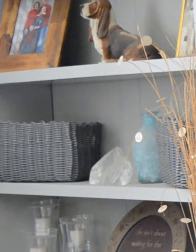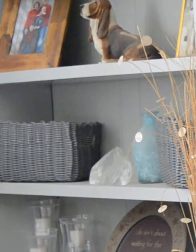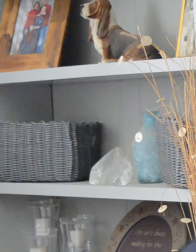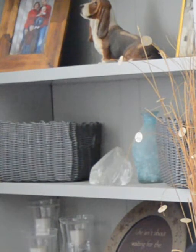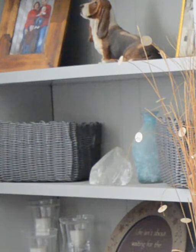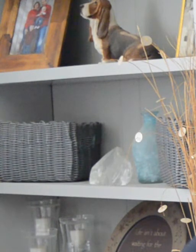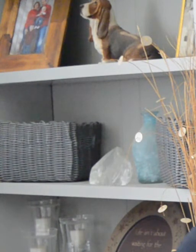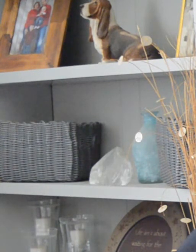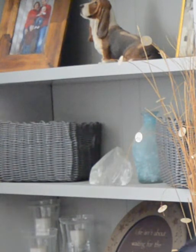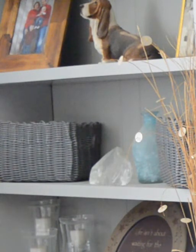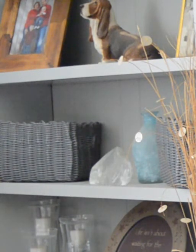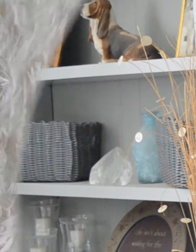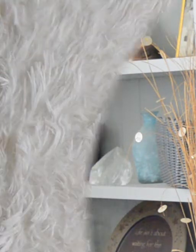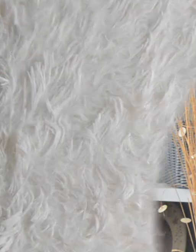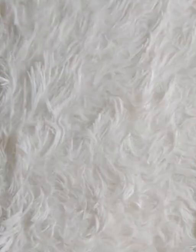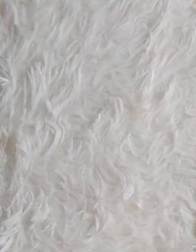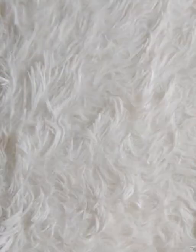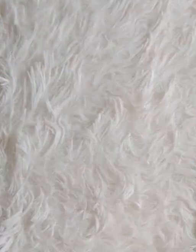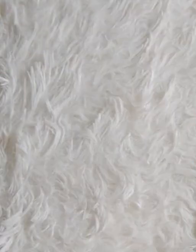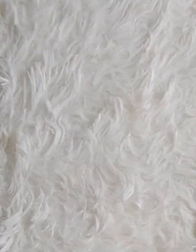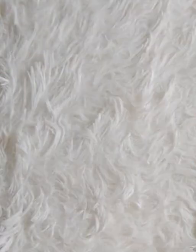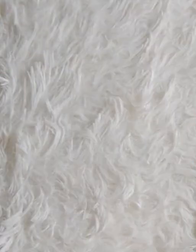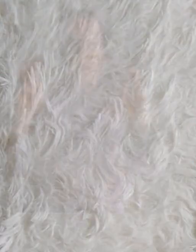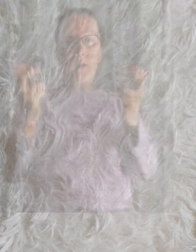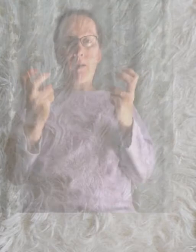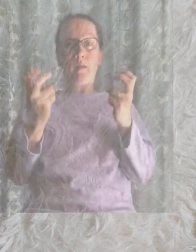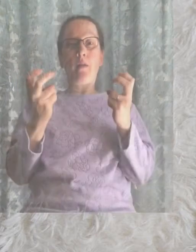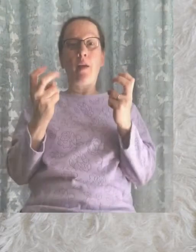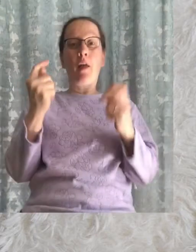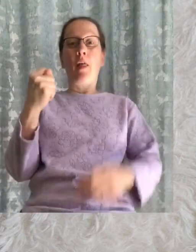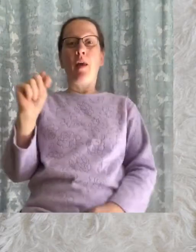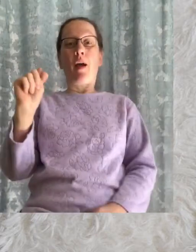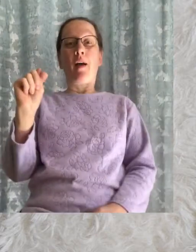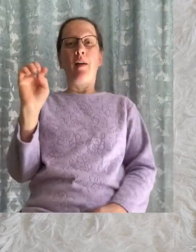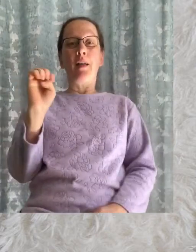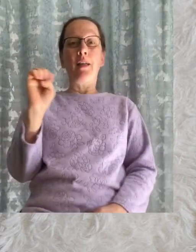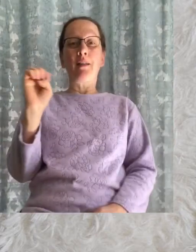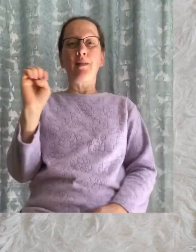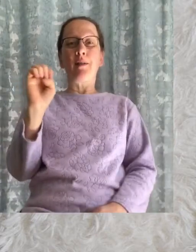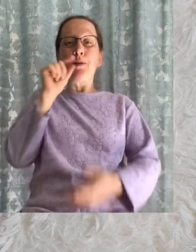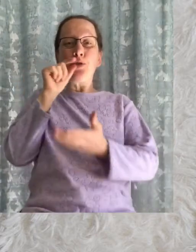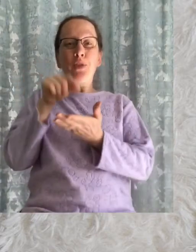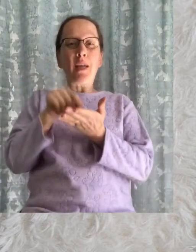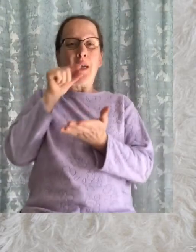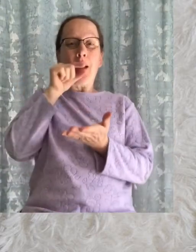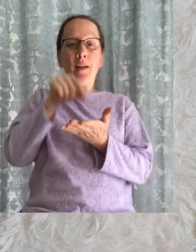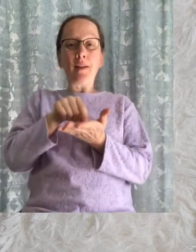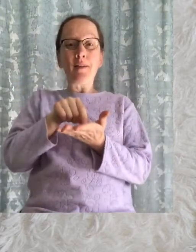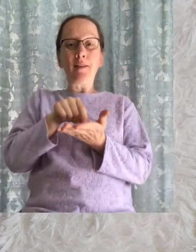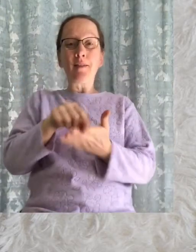it like you're breaking the egg. Look for these words while I'm reading. The Easter